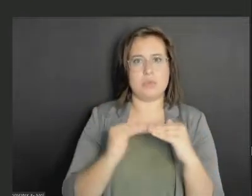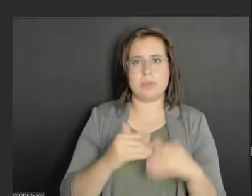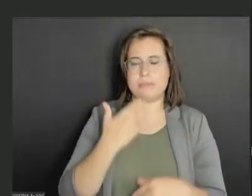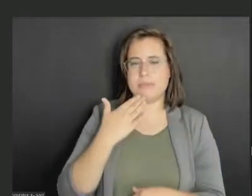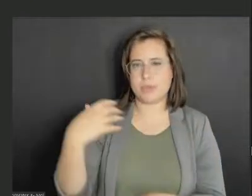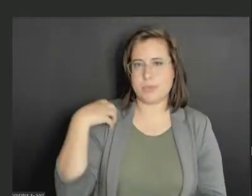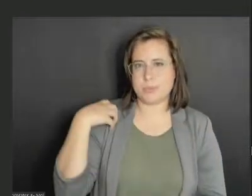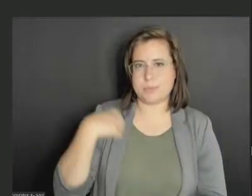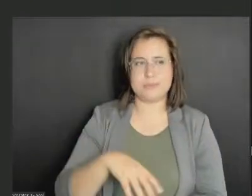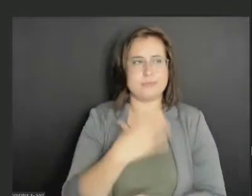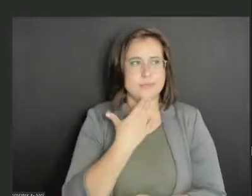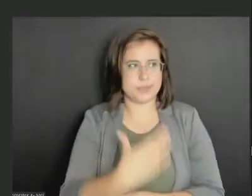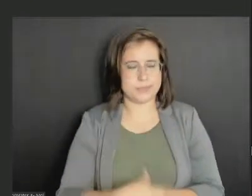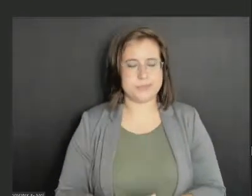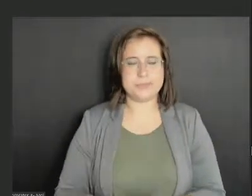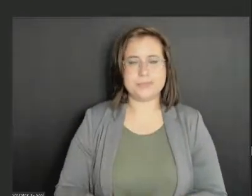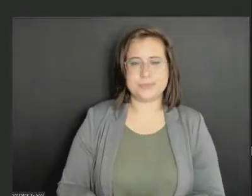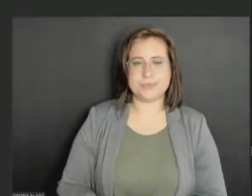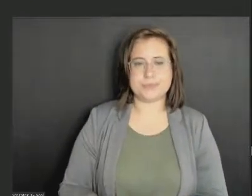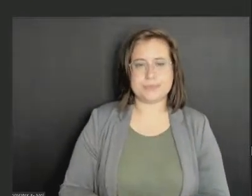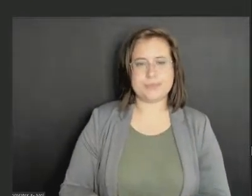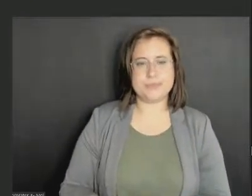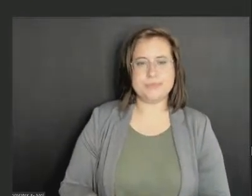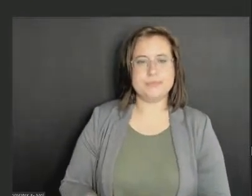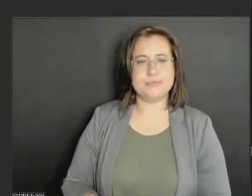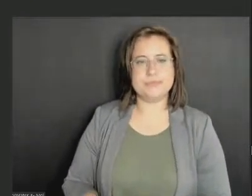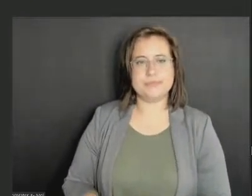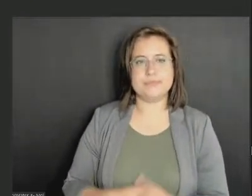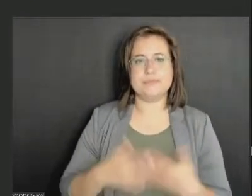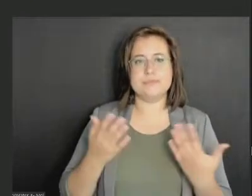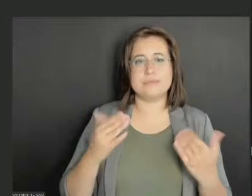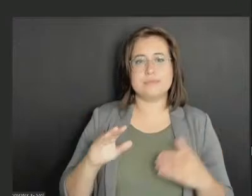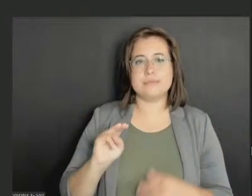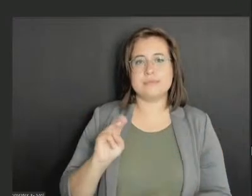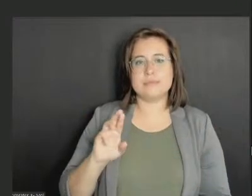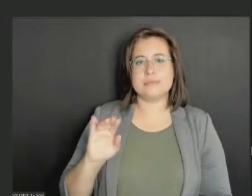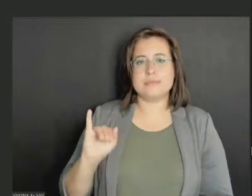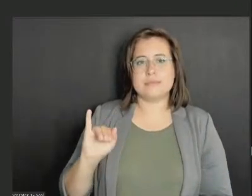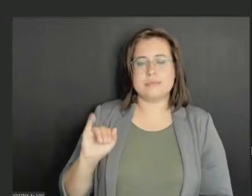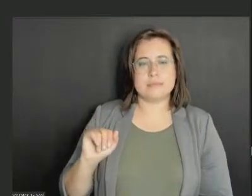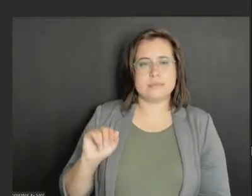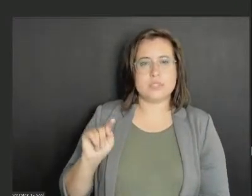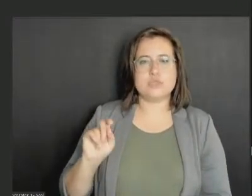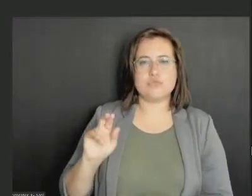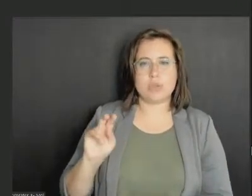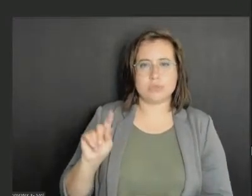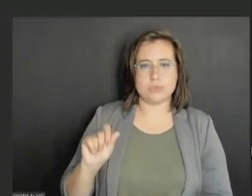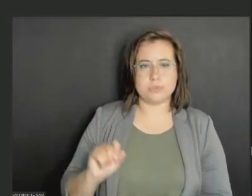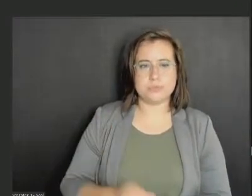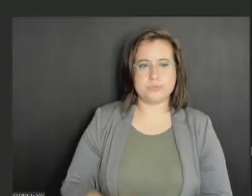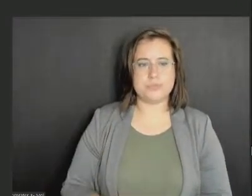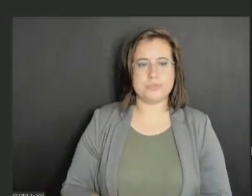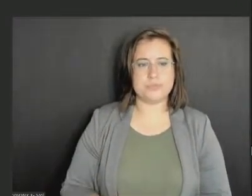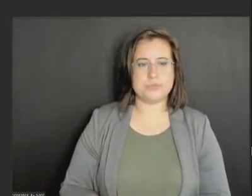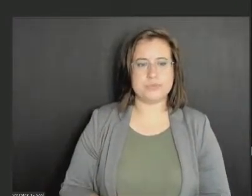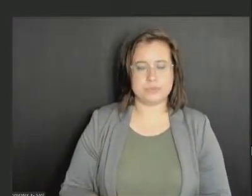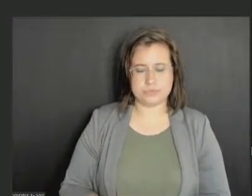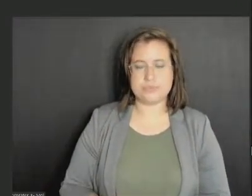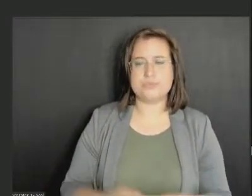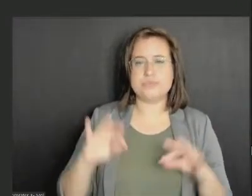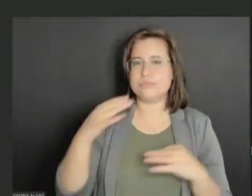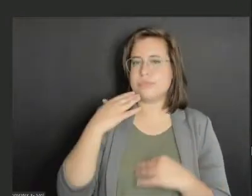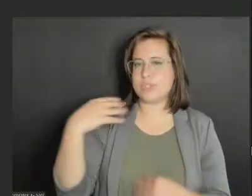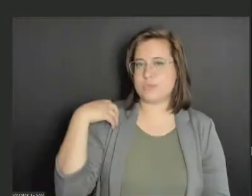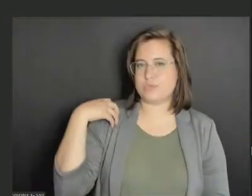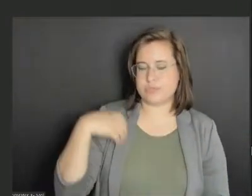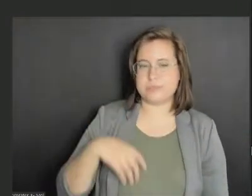you so much, Dr. Martinez. Really appreciate it. Mr. Toronto, please. Thank you, Madam Chair. I just